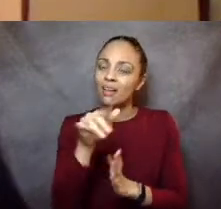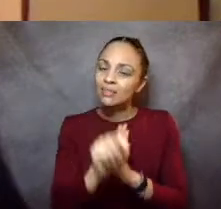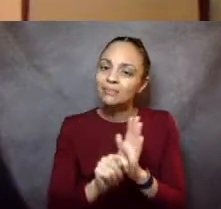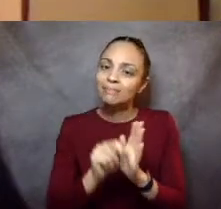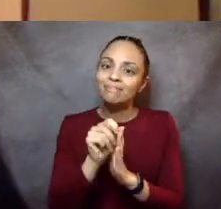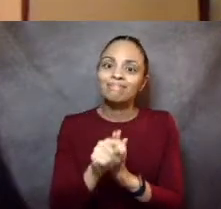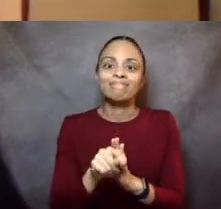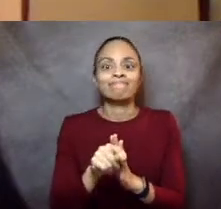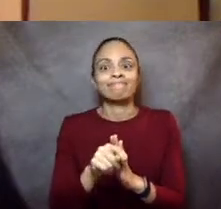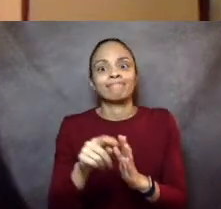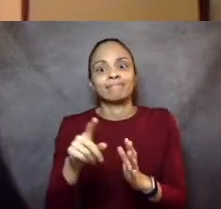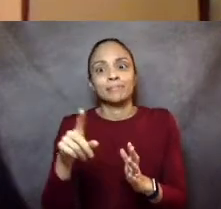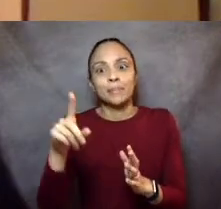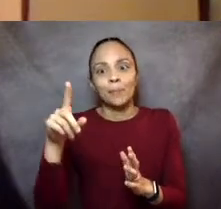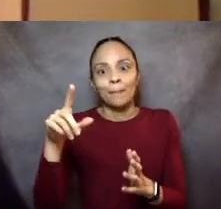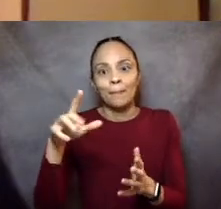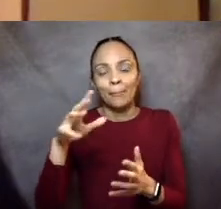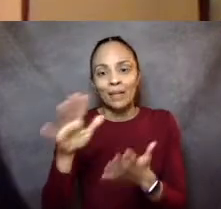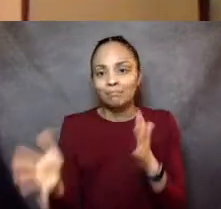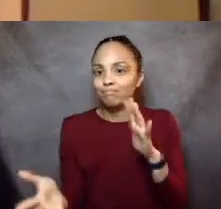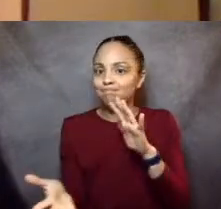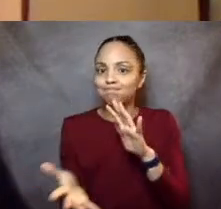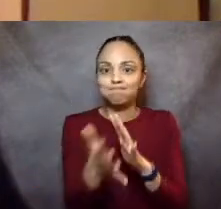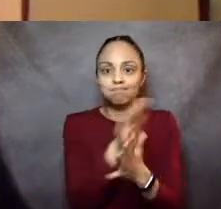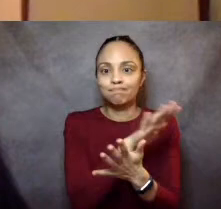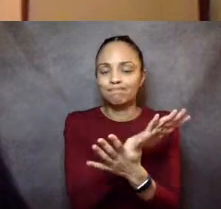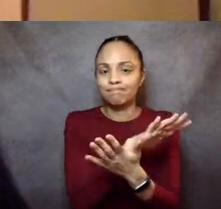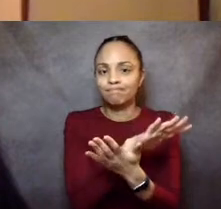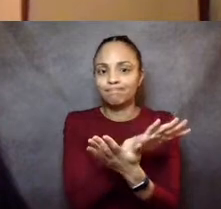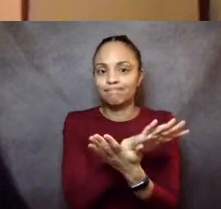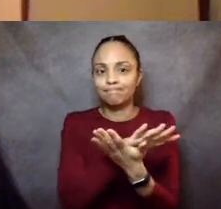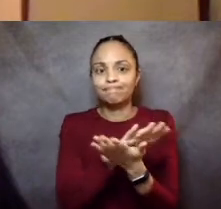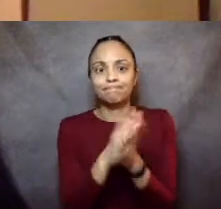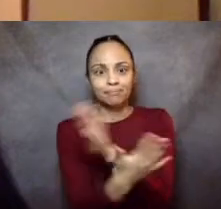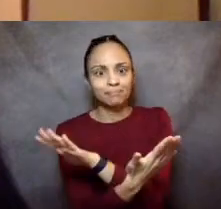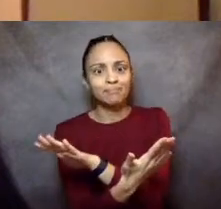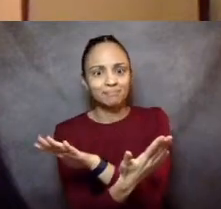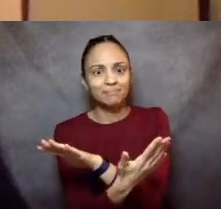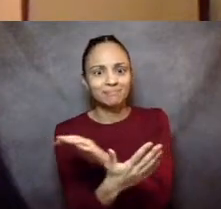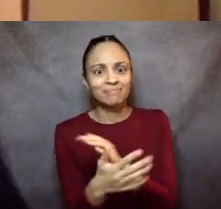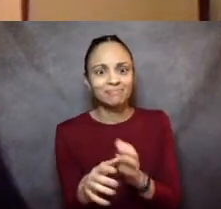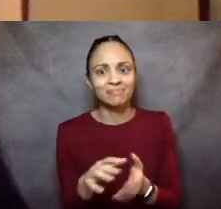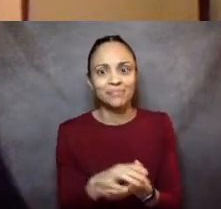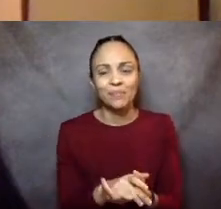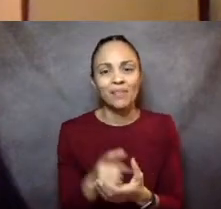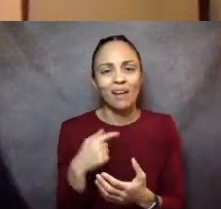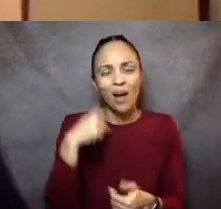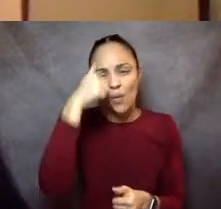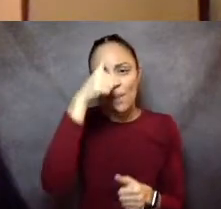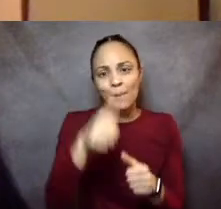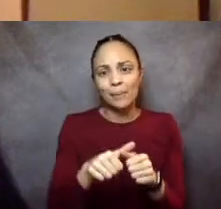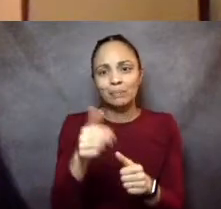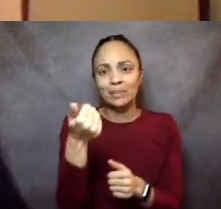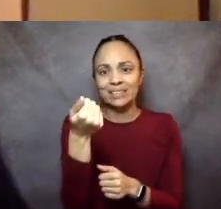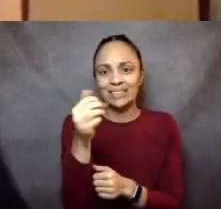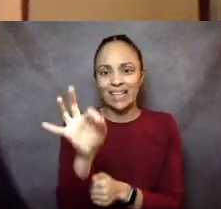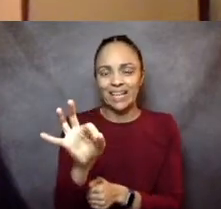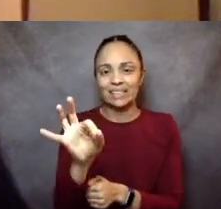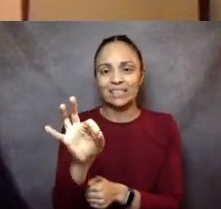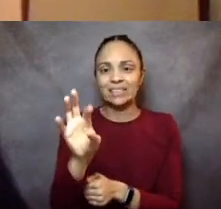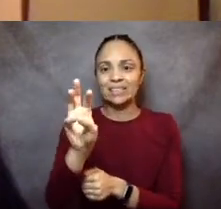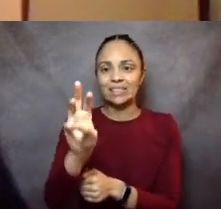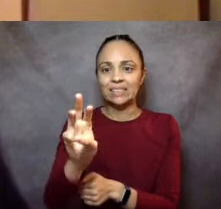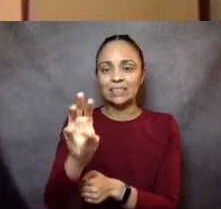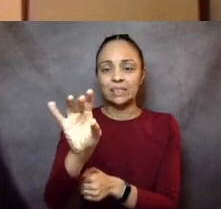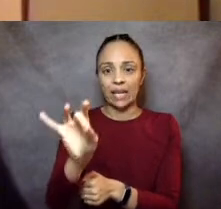what's happening now. It was 1968, I remember we were doing the